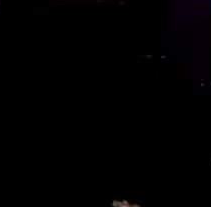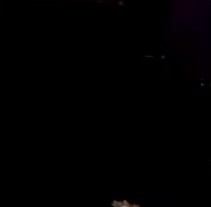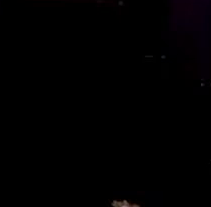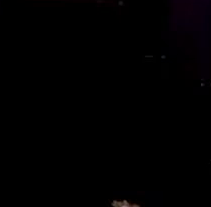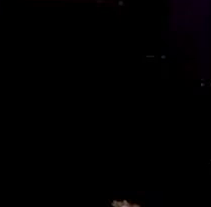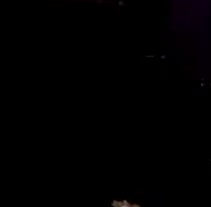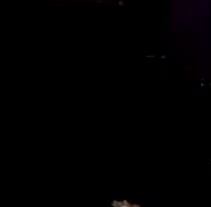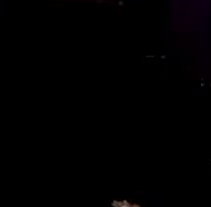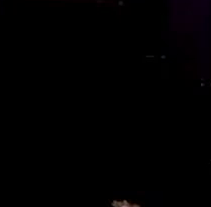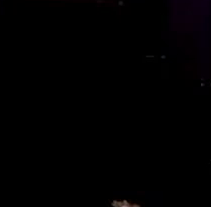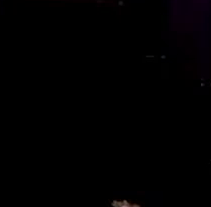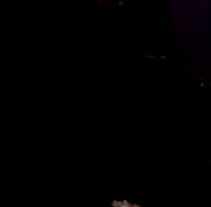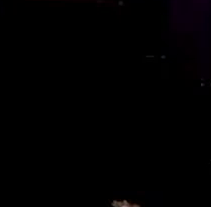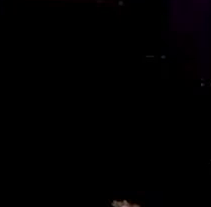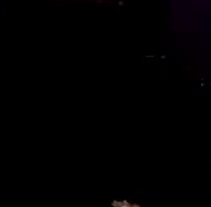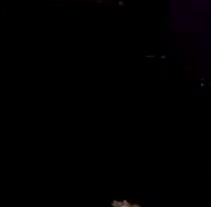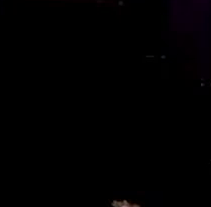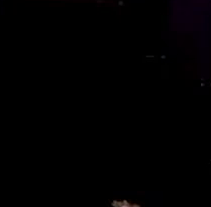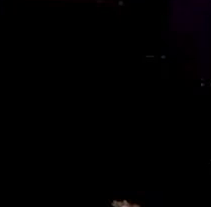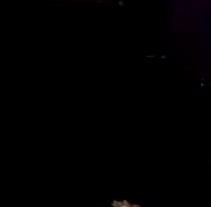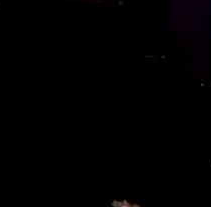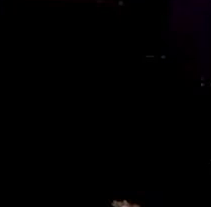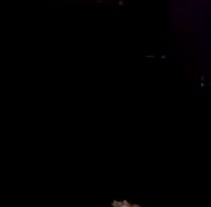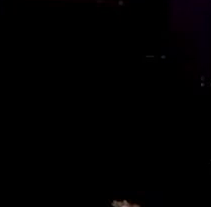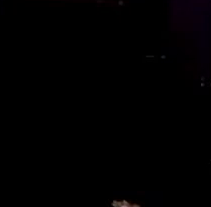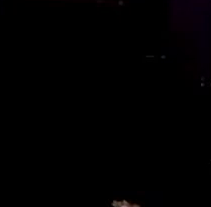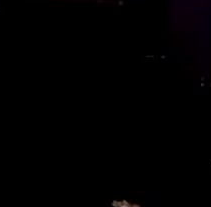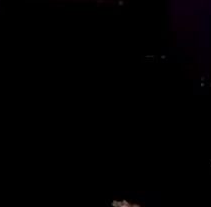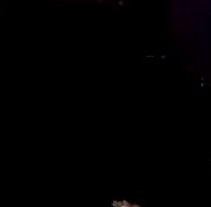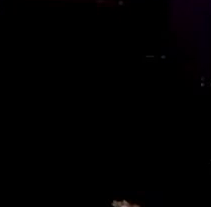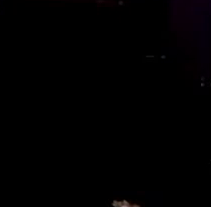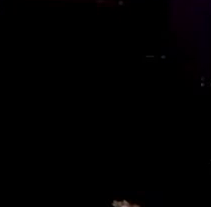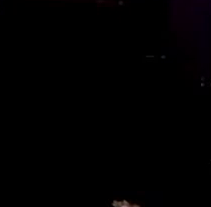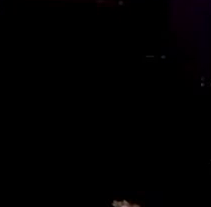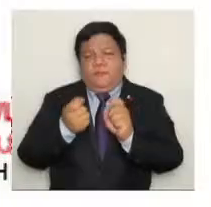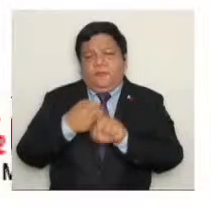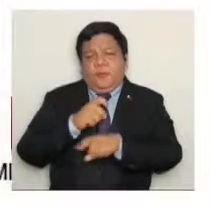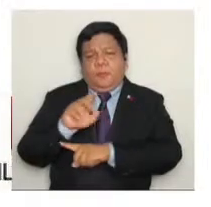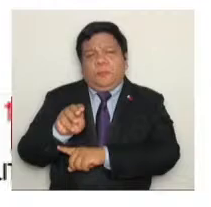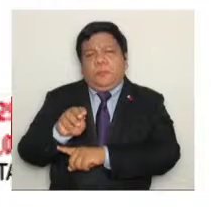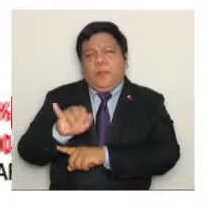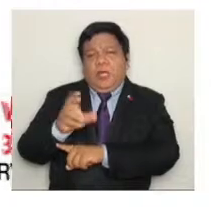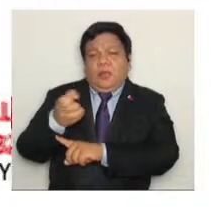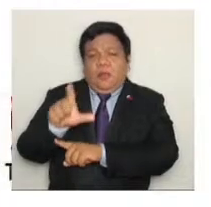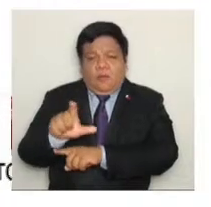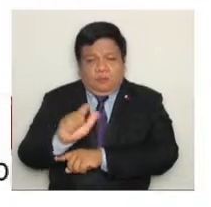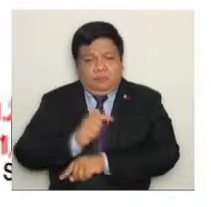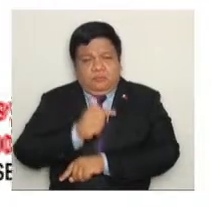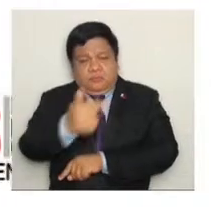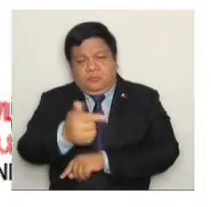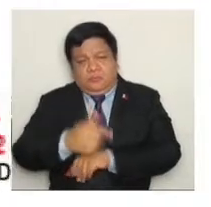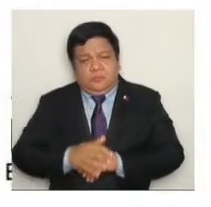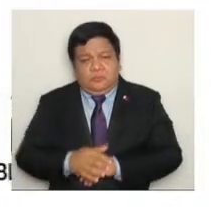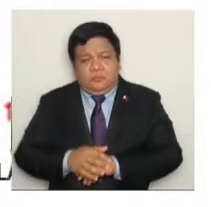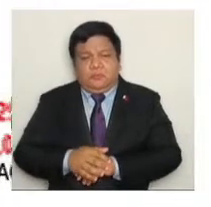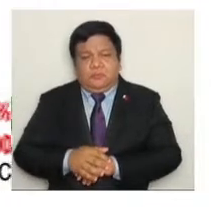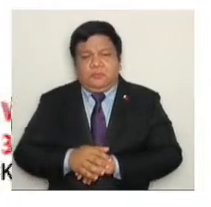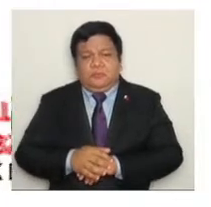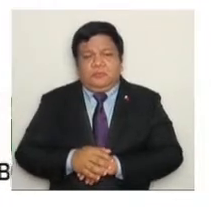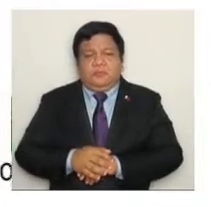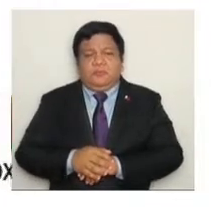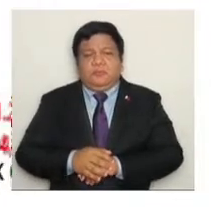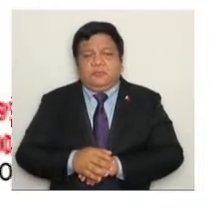of increased activity. Let's get an update from there now from Michael DeLiso. Go ahead, Mike. What's the situation there? What else can you tell